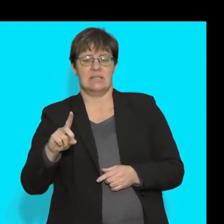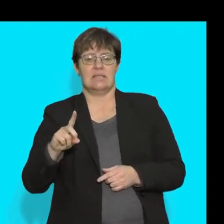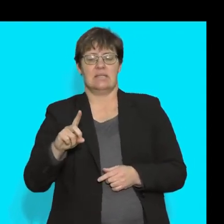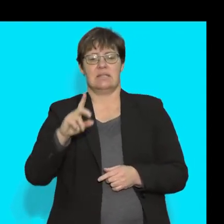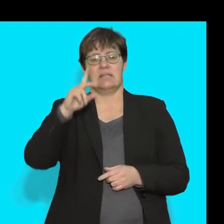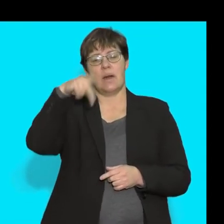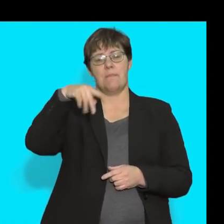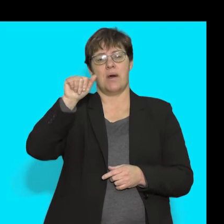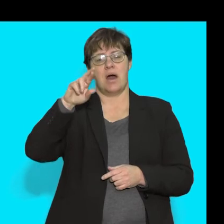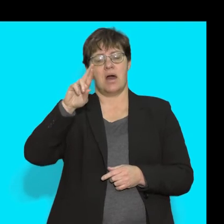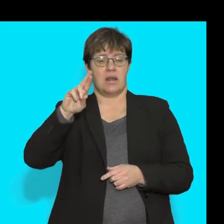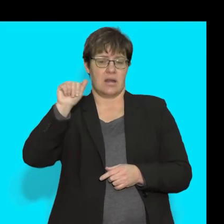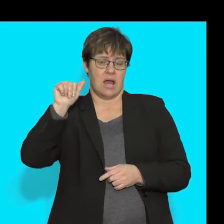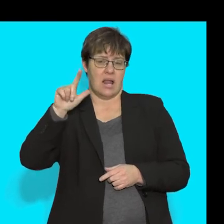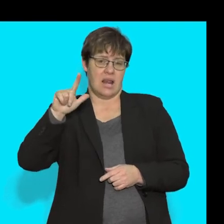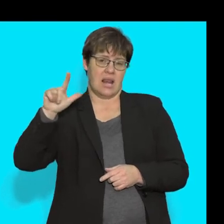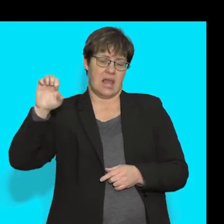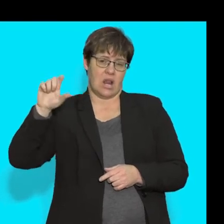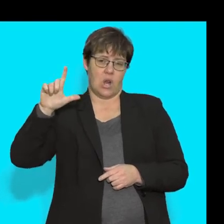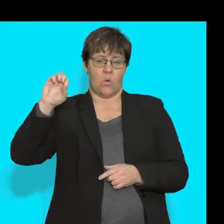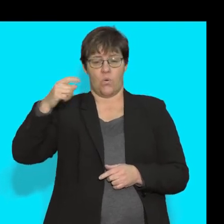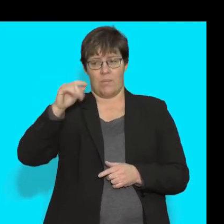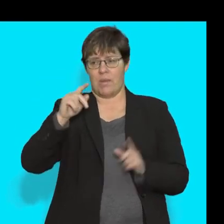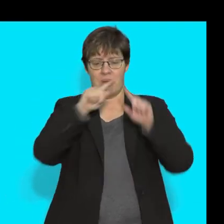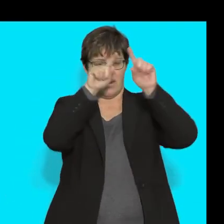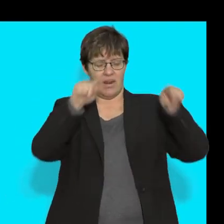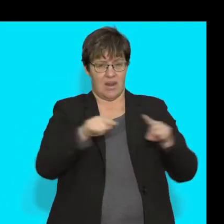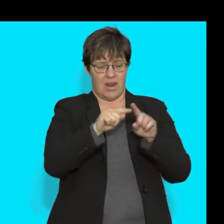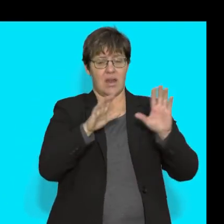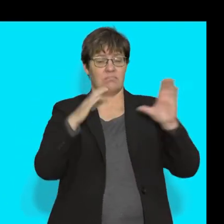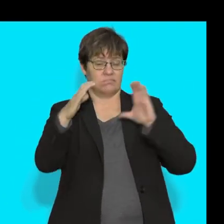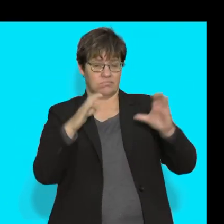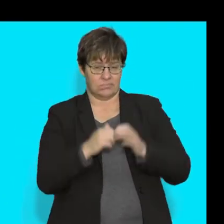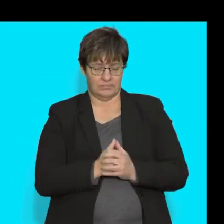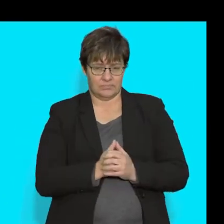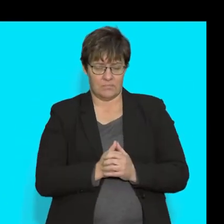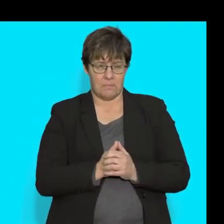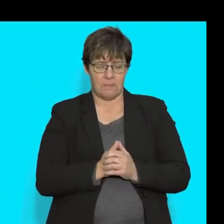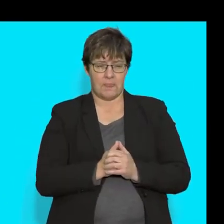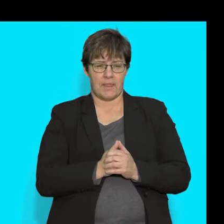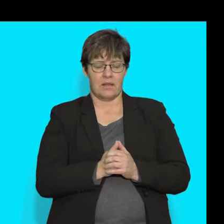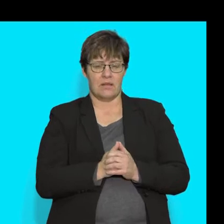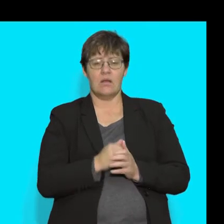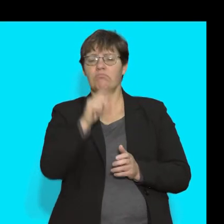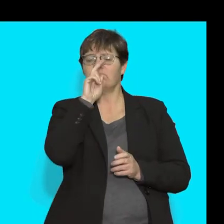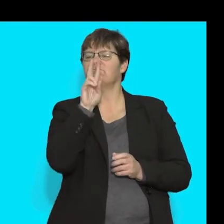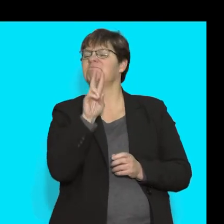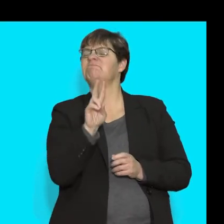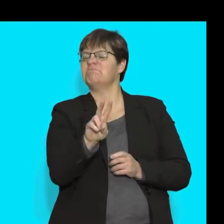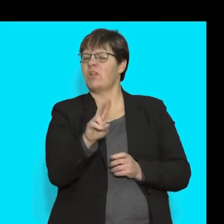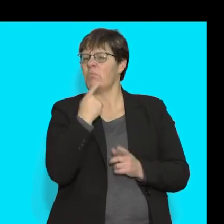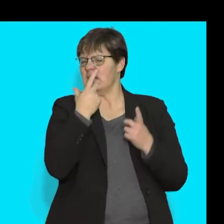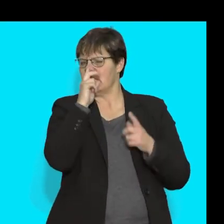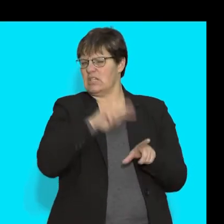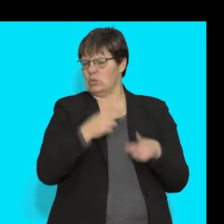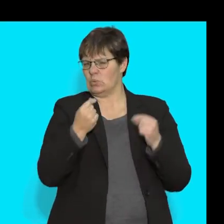one of the ways you can use this. Now let's actually see what is it that we need to do in order to apply